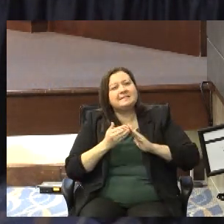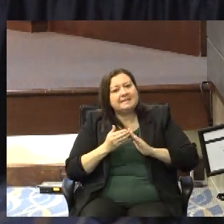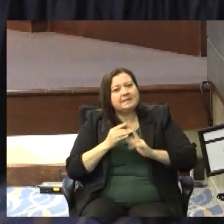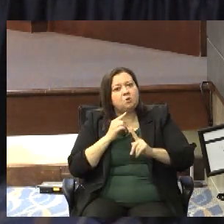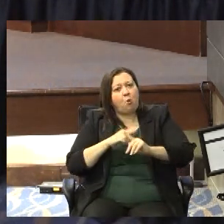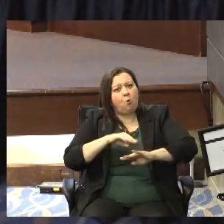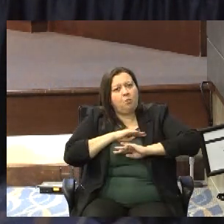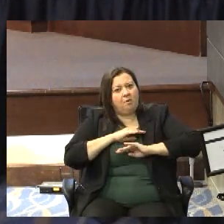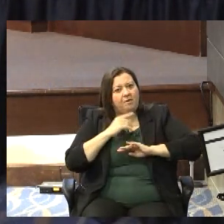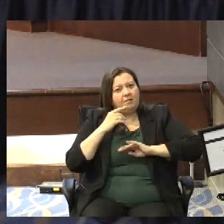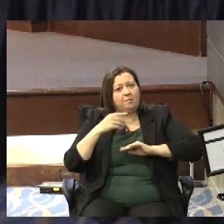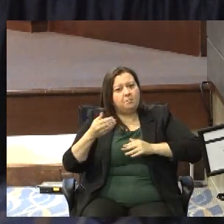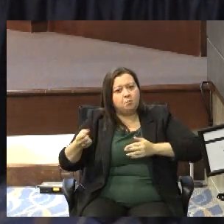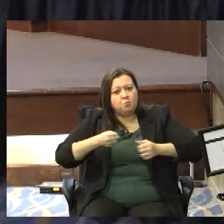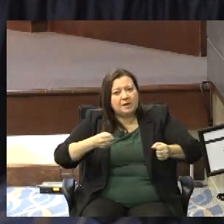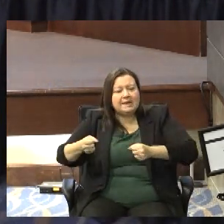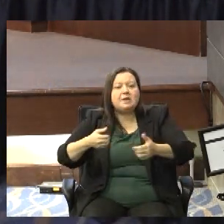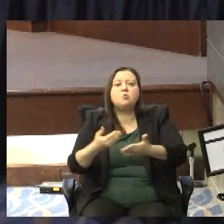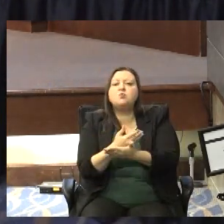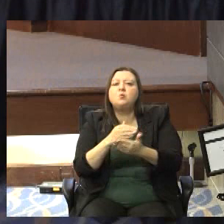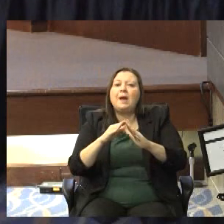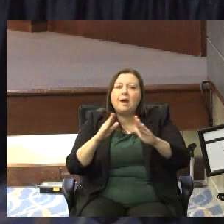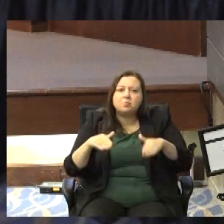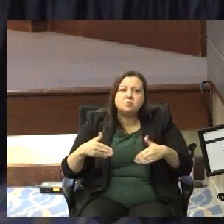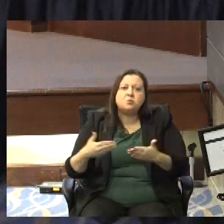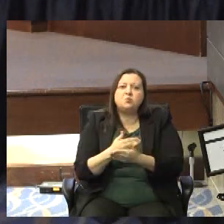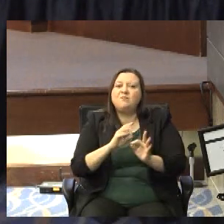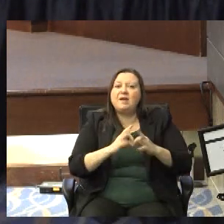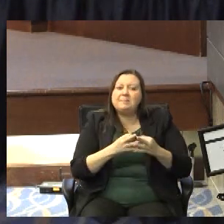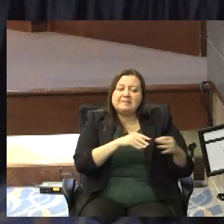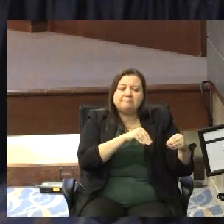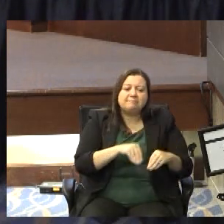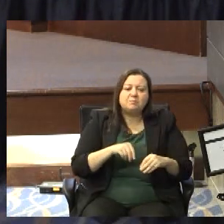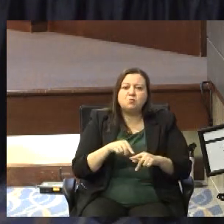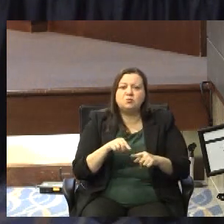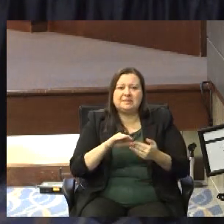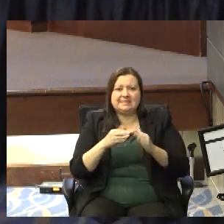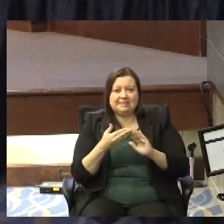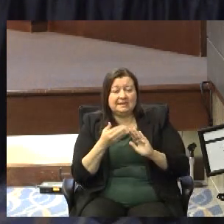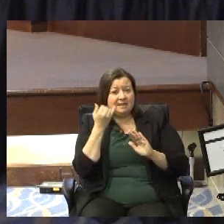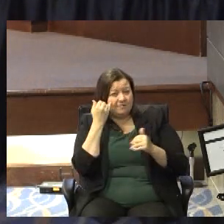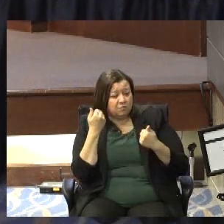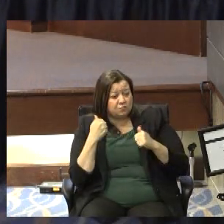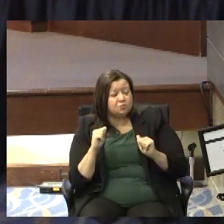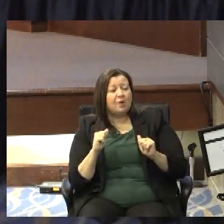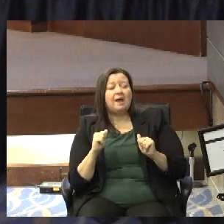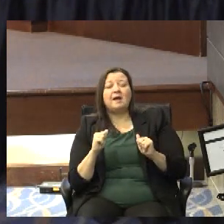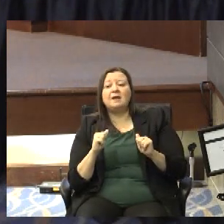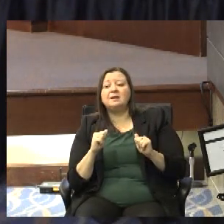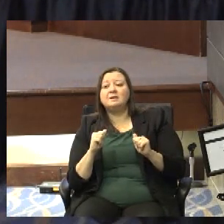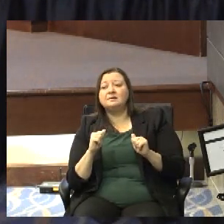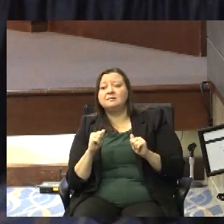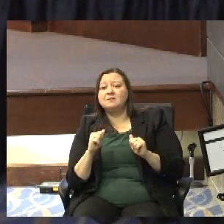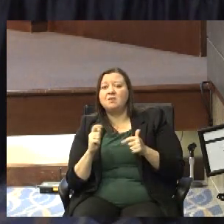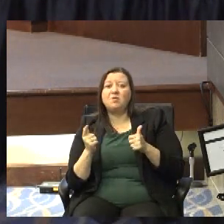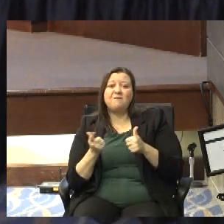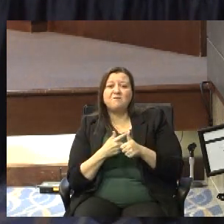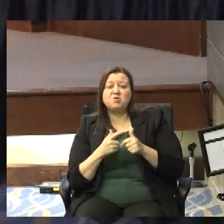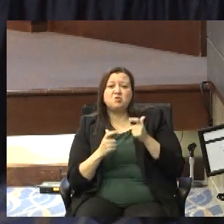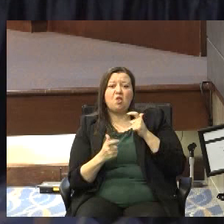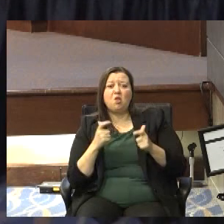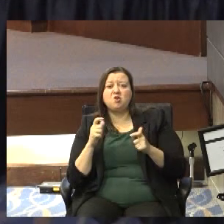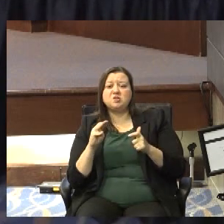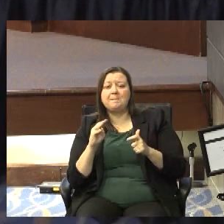new homes into the core of the community, into the heart of the city. To me, if you're going to try to do the first largest master